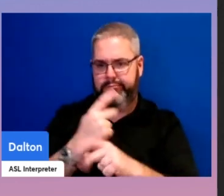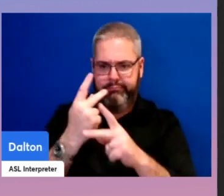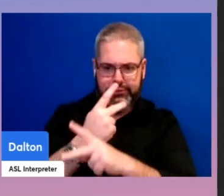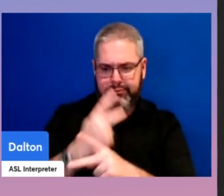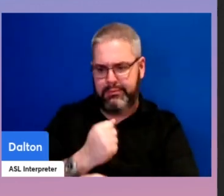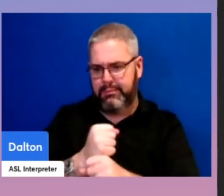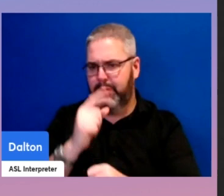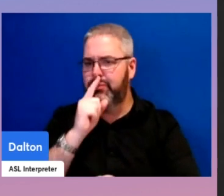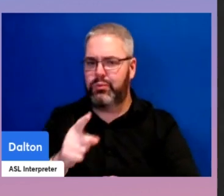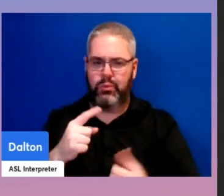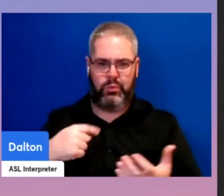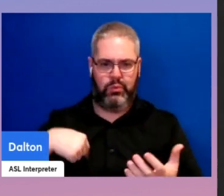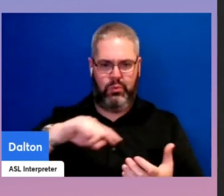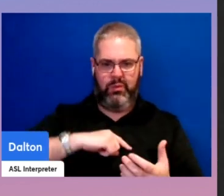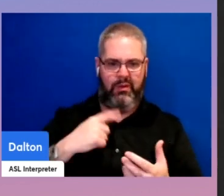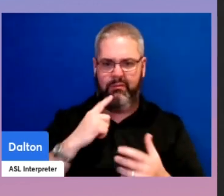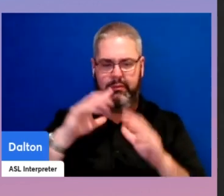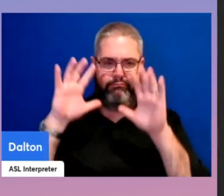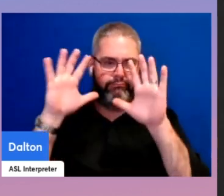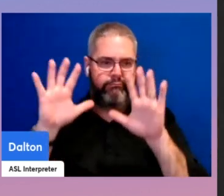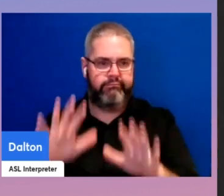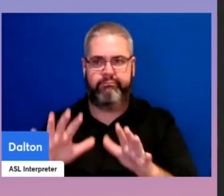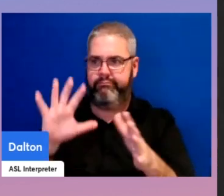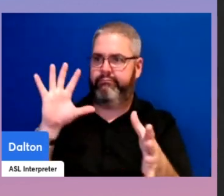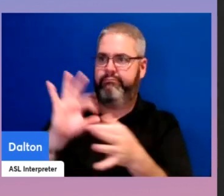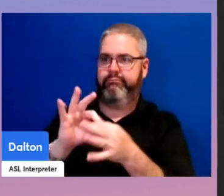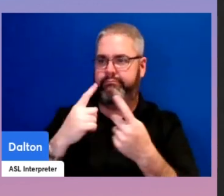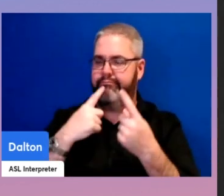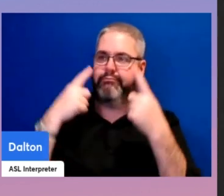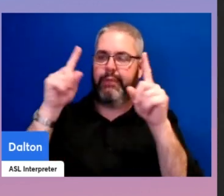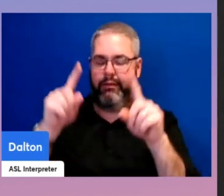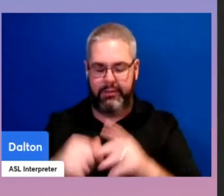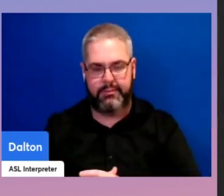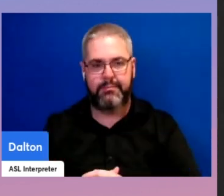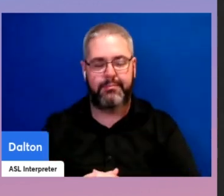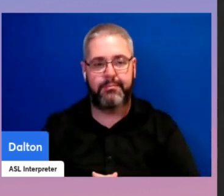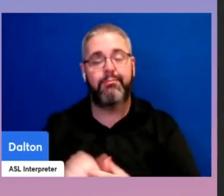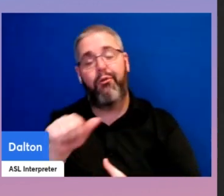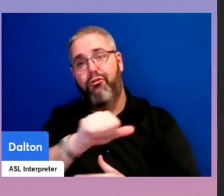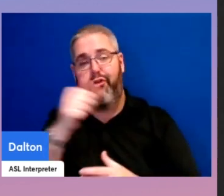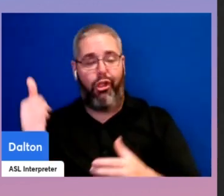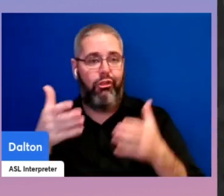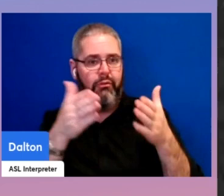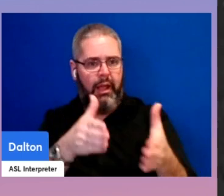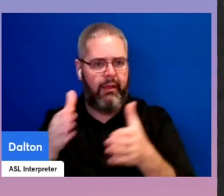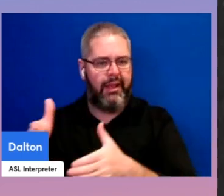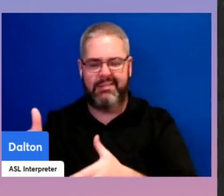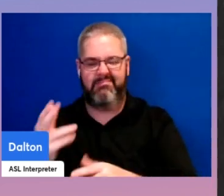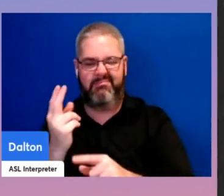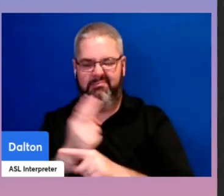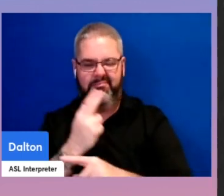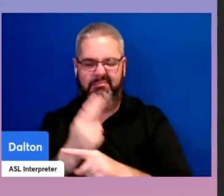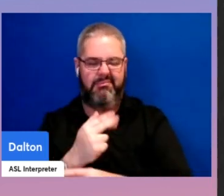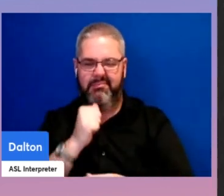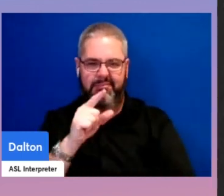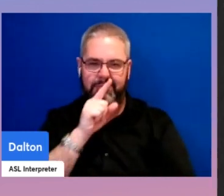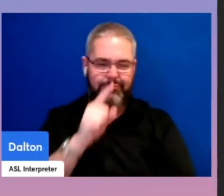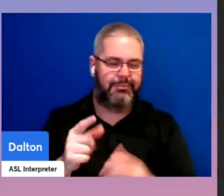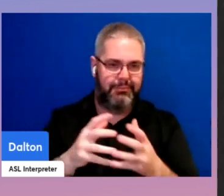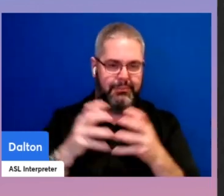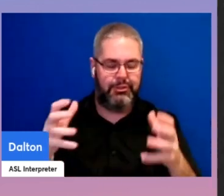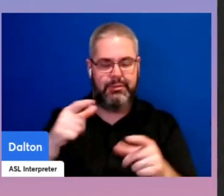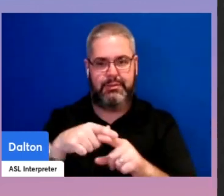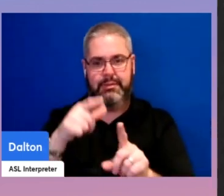a successful connection. We then define a few other methods here that we're not really using so much in this application,